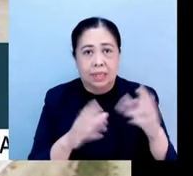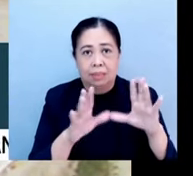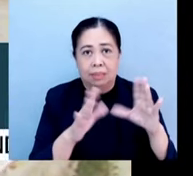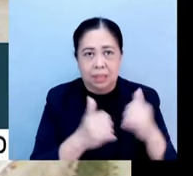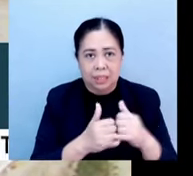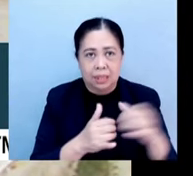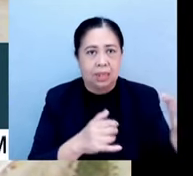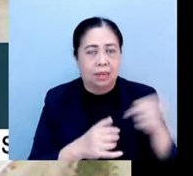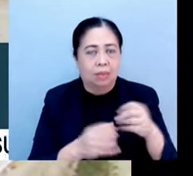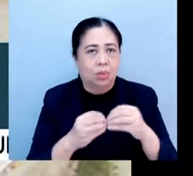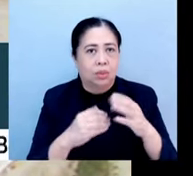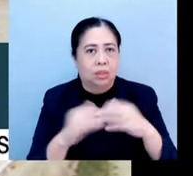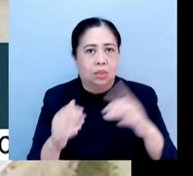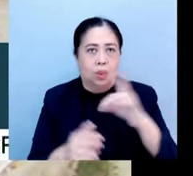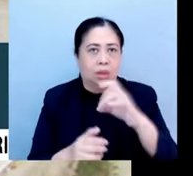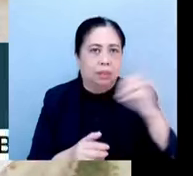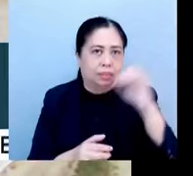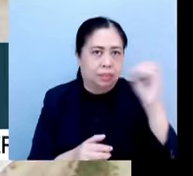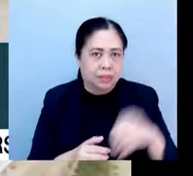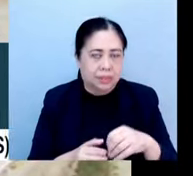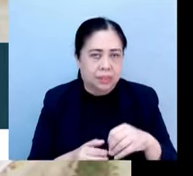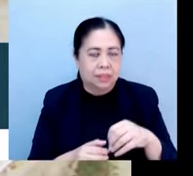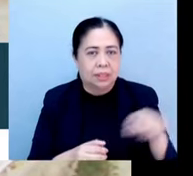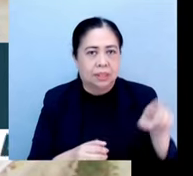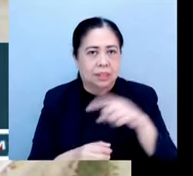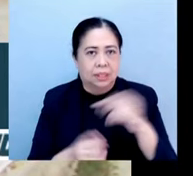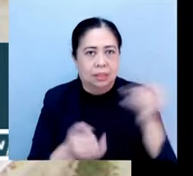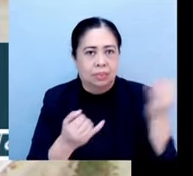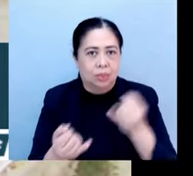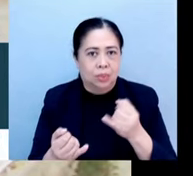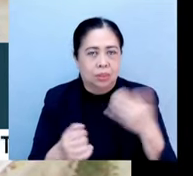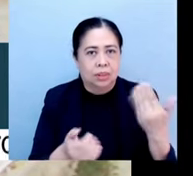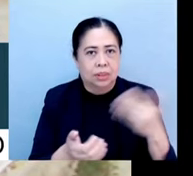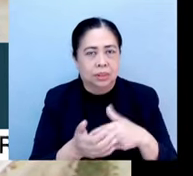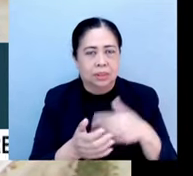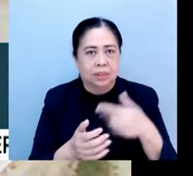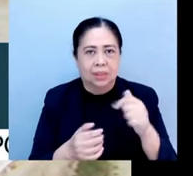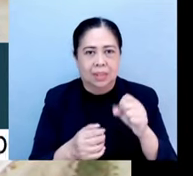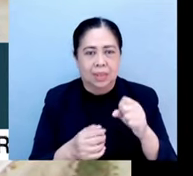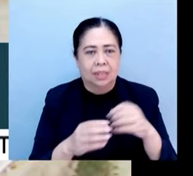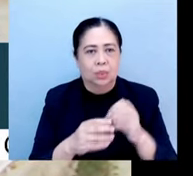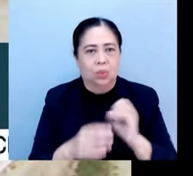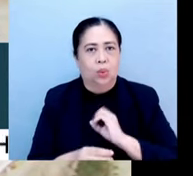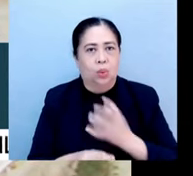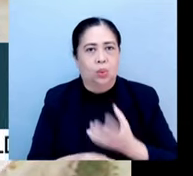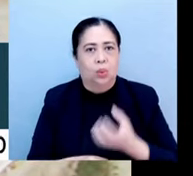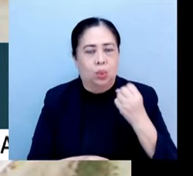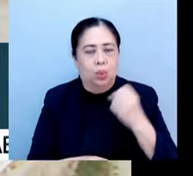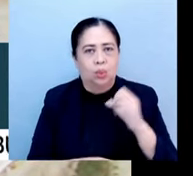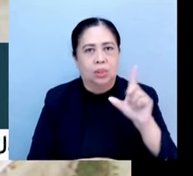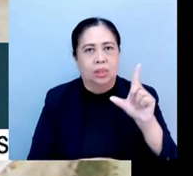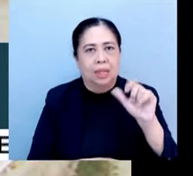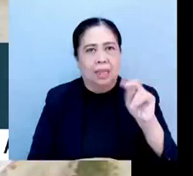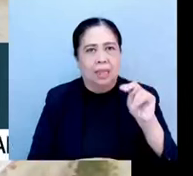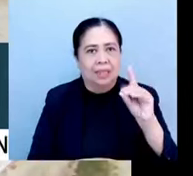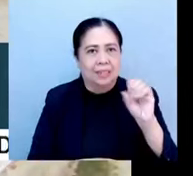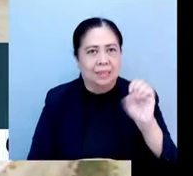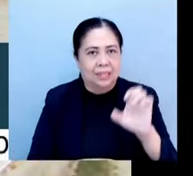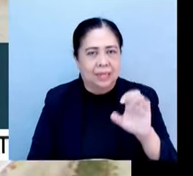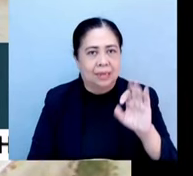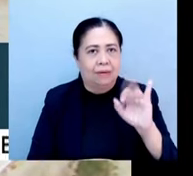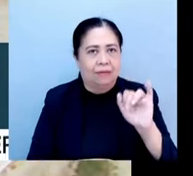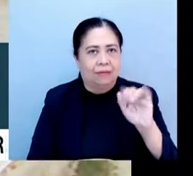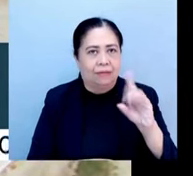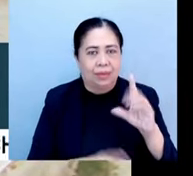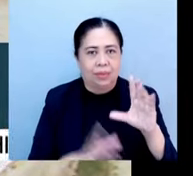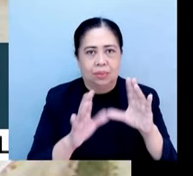nearly 100% of the LNG import and regasification terminal owned by Linseed Field Corporation. This